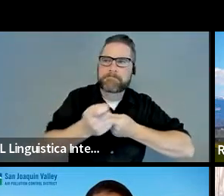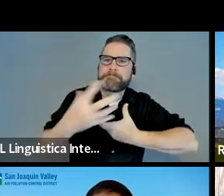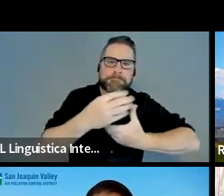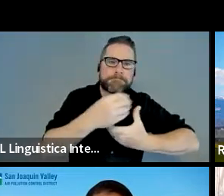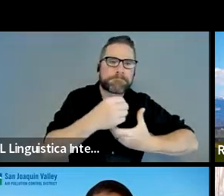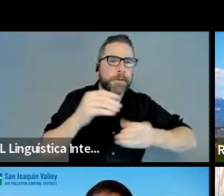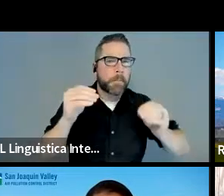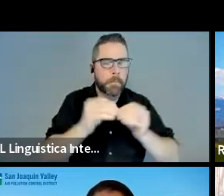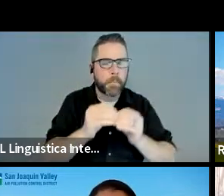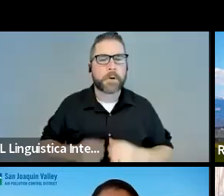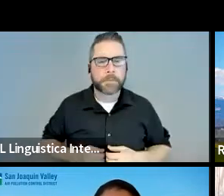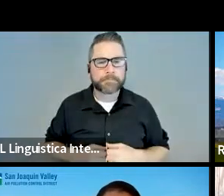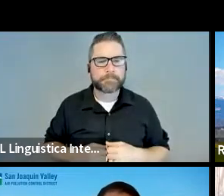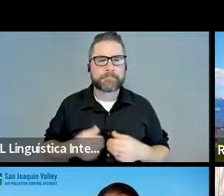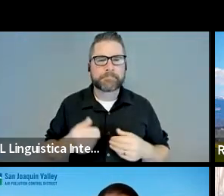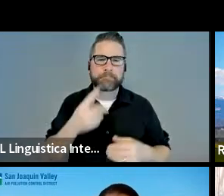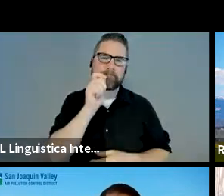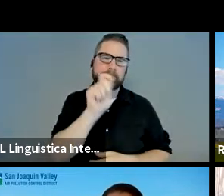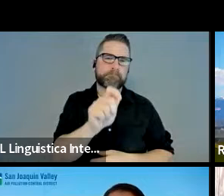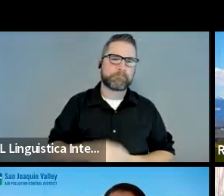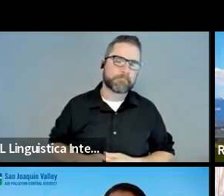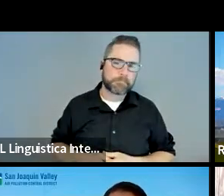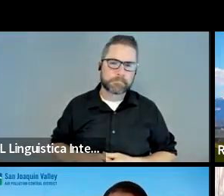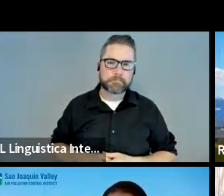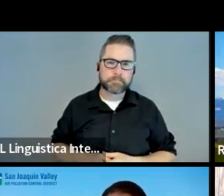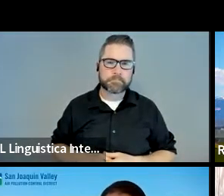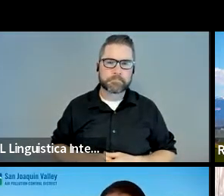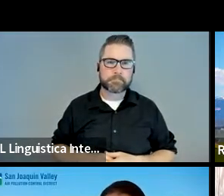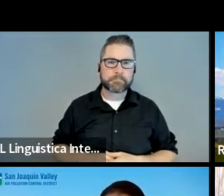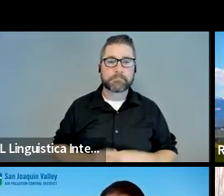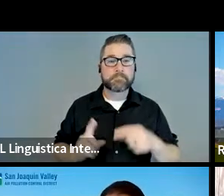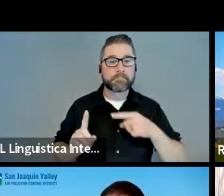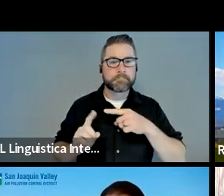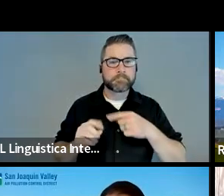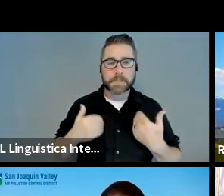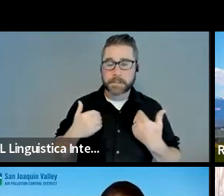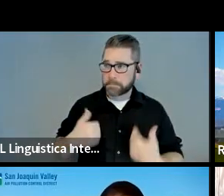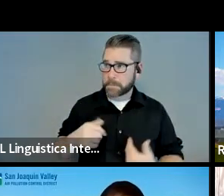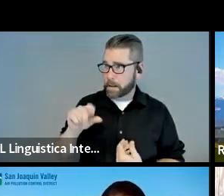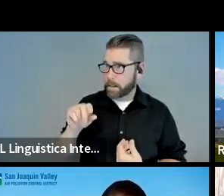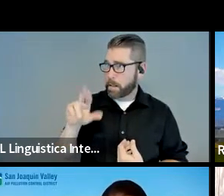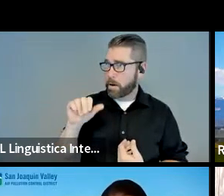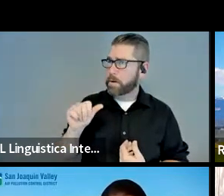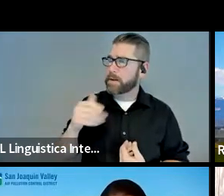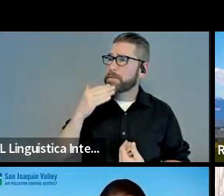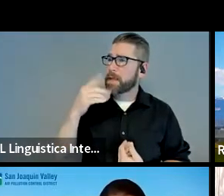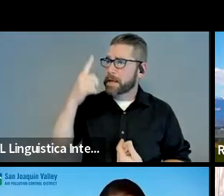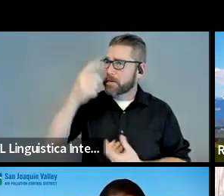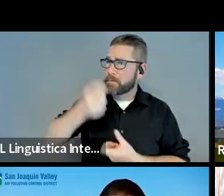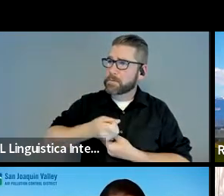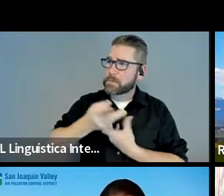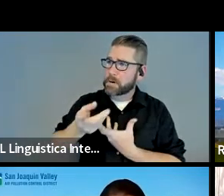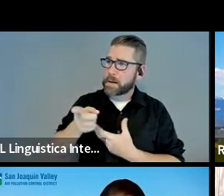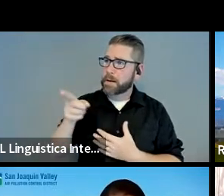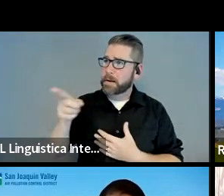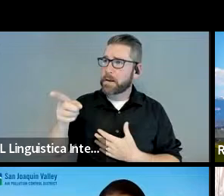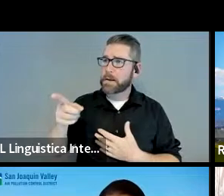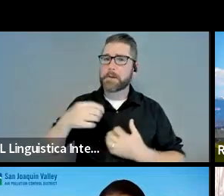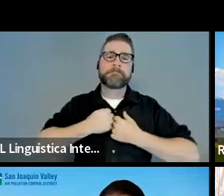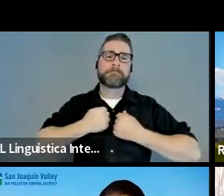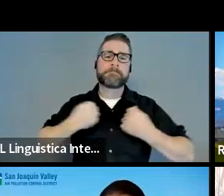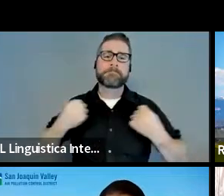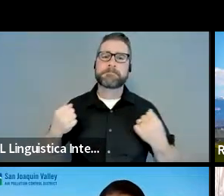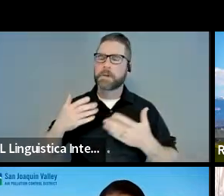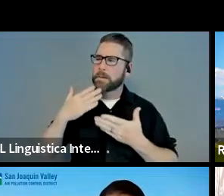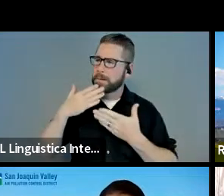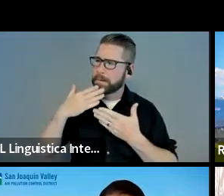This is Laura. Thank you, Douglas, for sharing and being vulnerable during this moment and sharing your reflections